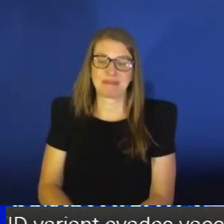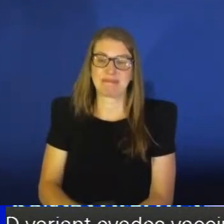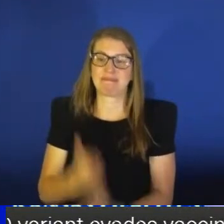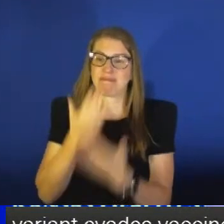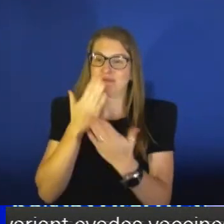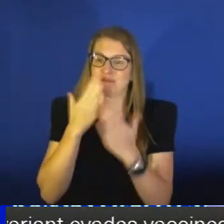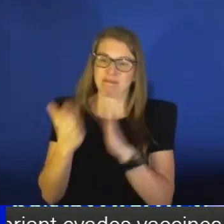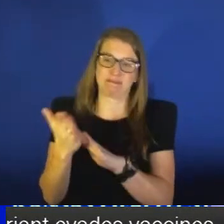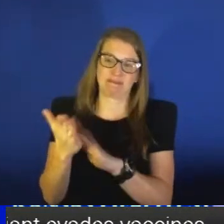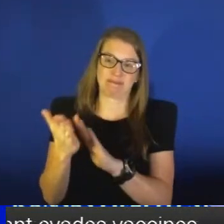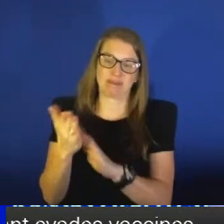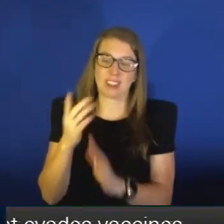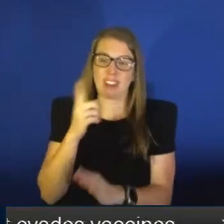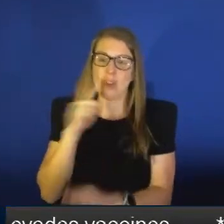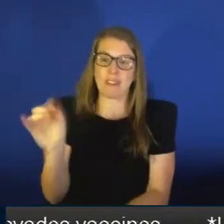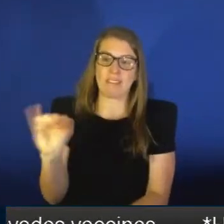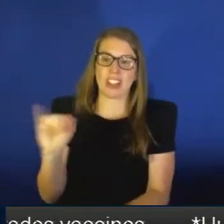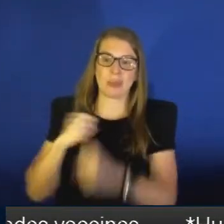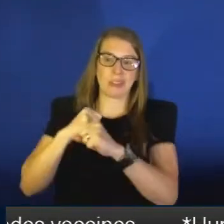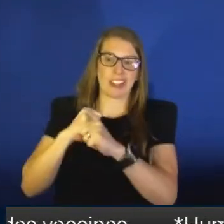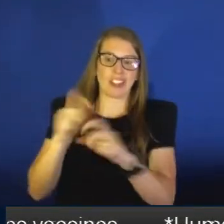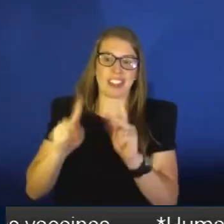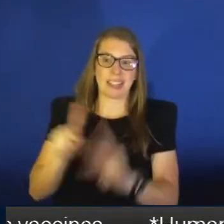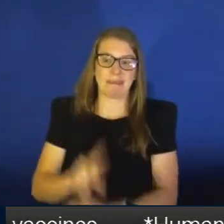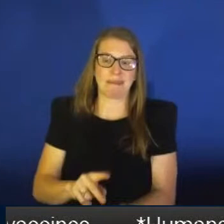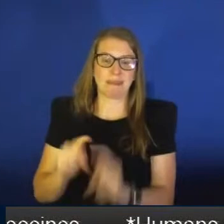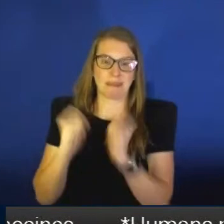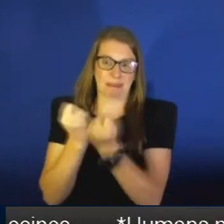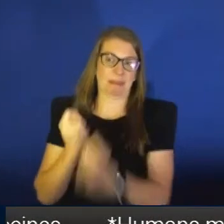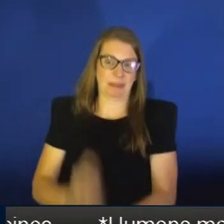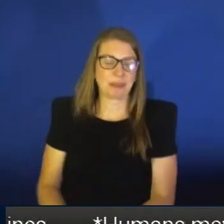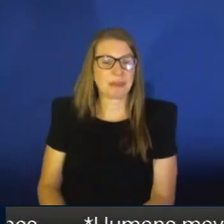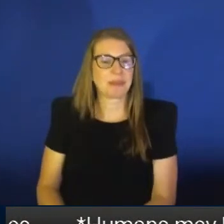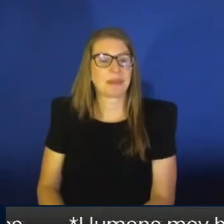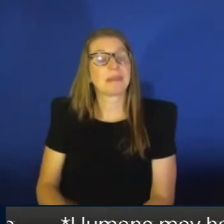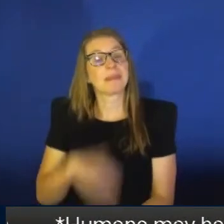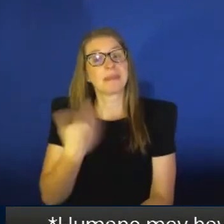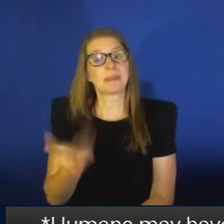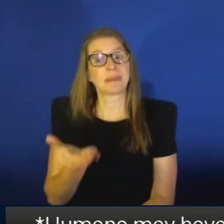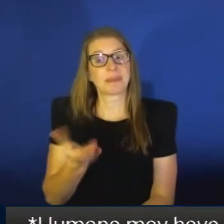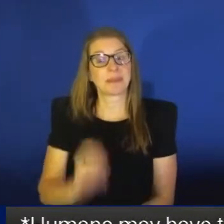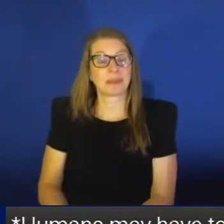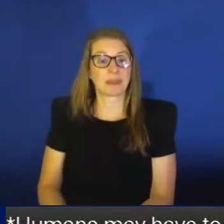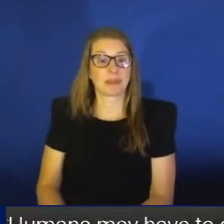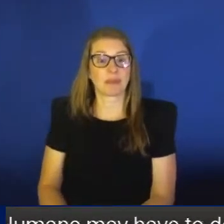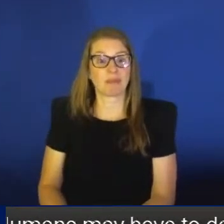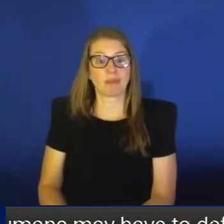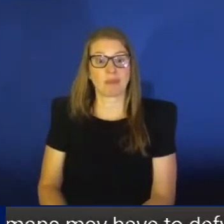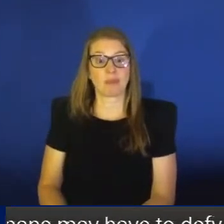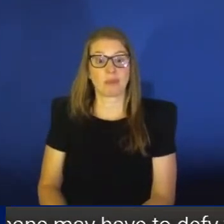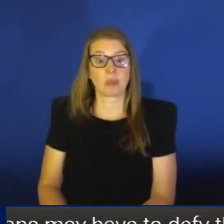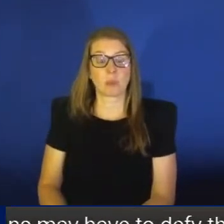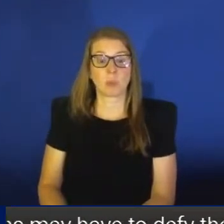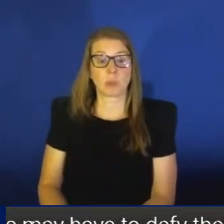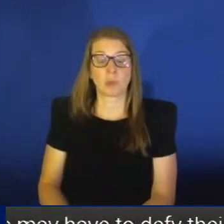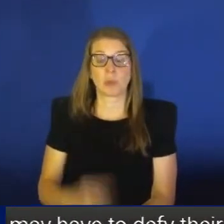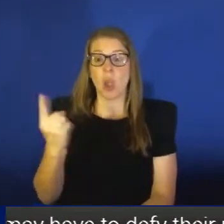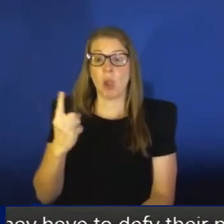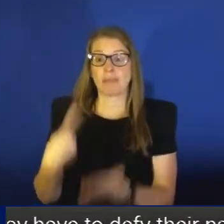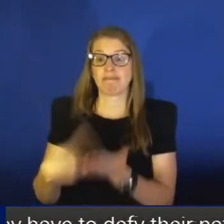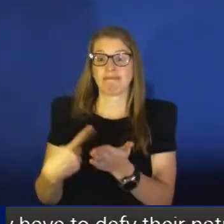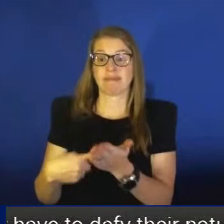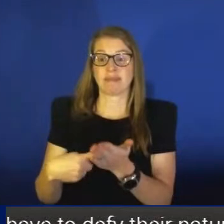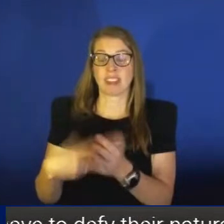to the infection prevention team. Great, thank you for doing that. Appreciate that. All right, what do you got? Well, I always talk about faith, hope, and science, especially on a Friday.